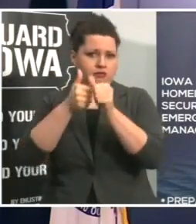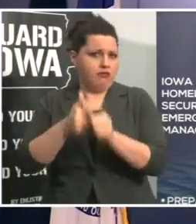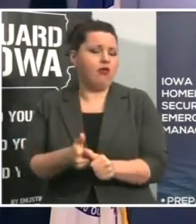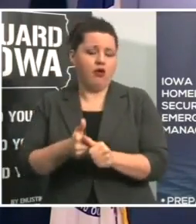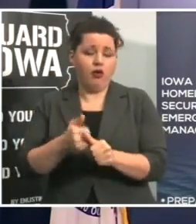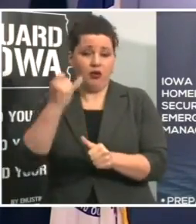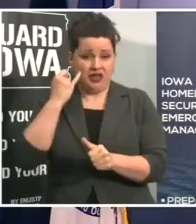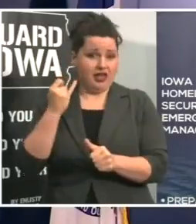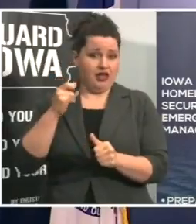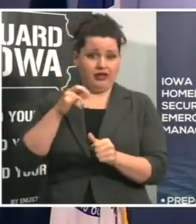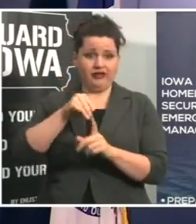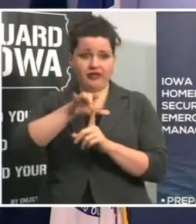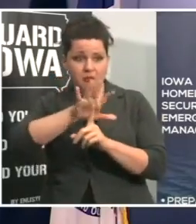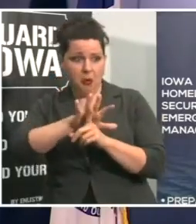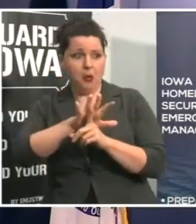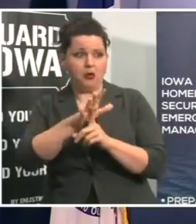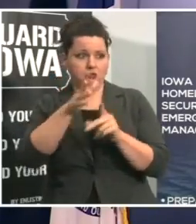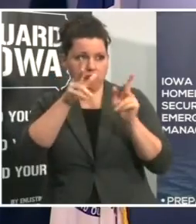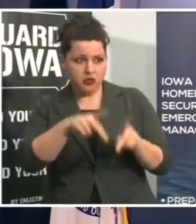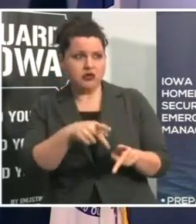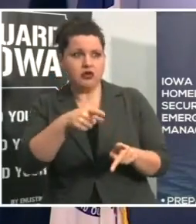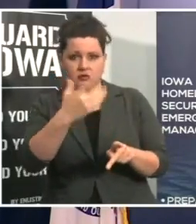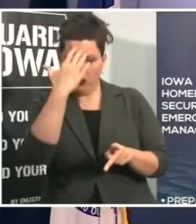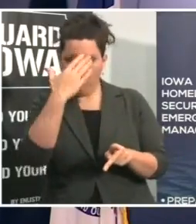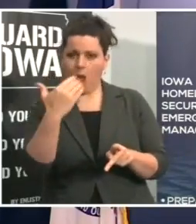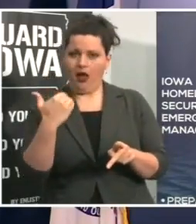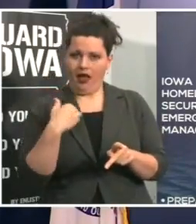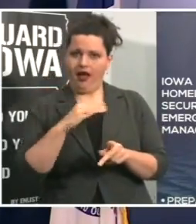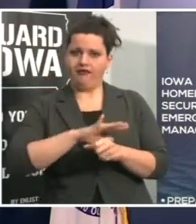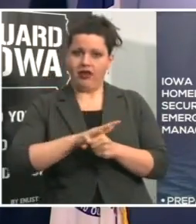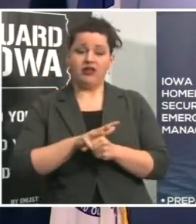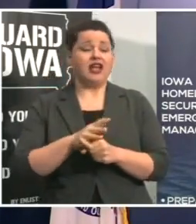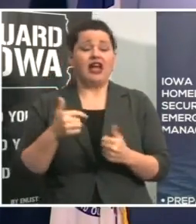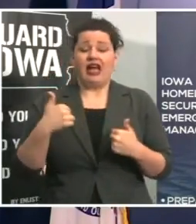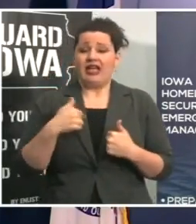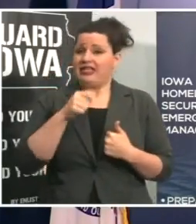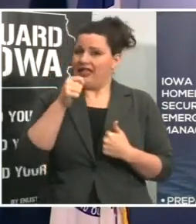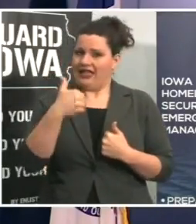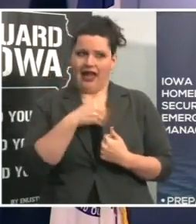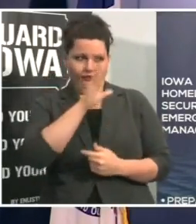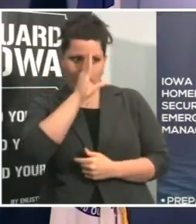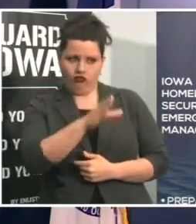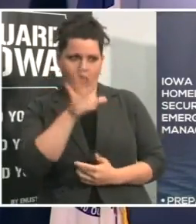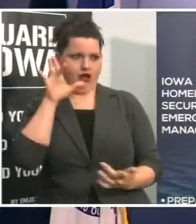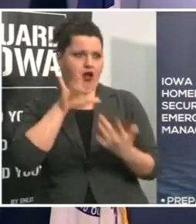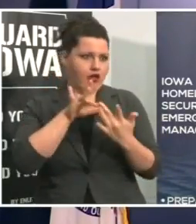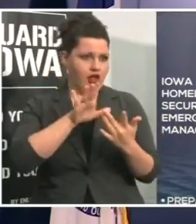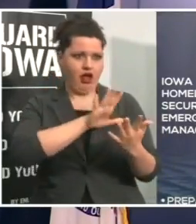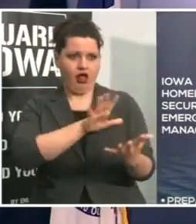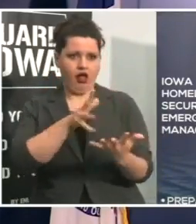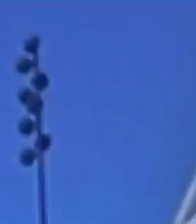governor says she plans on getting rid of some of those restrictions, continuing others. She said she would go into more details on that tomorrow.